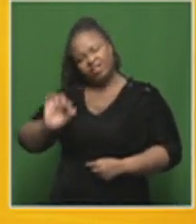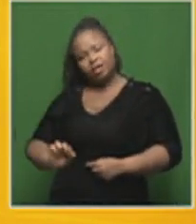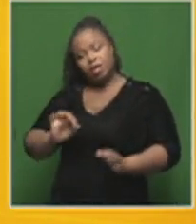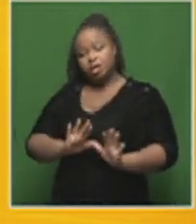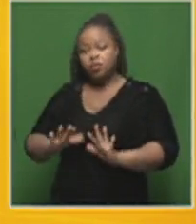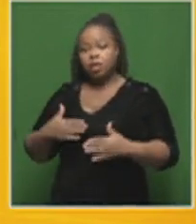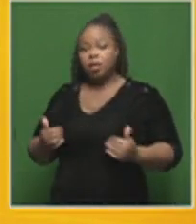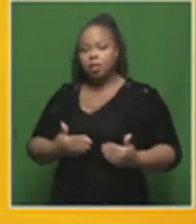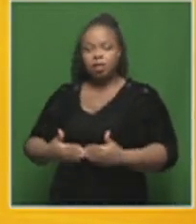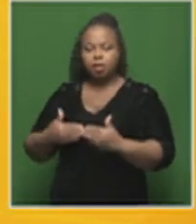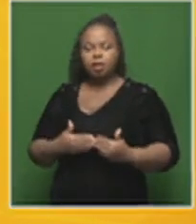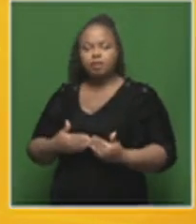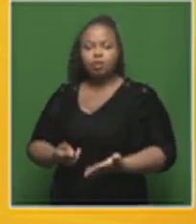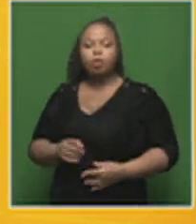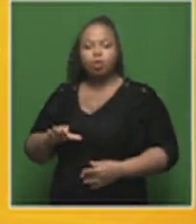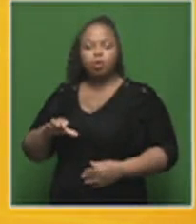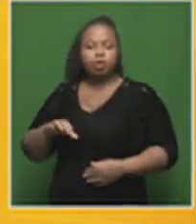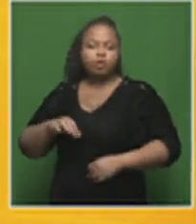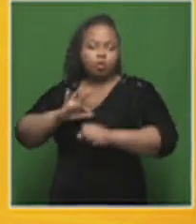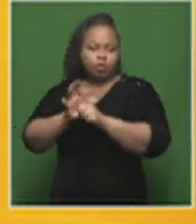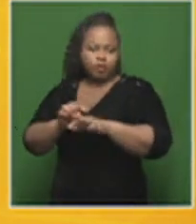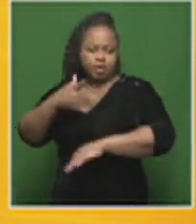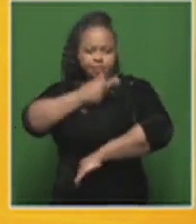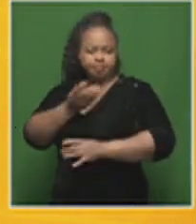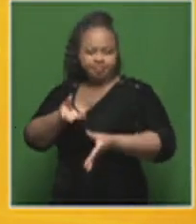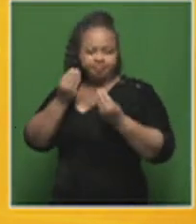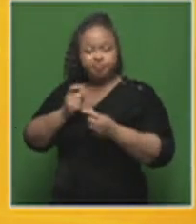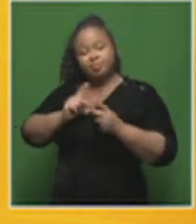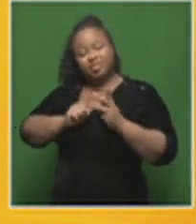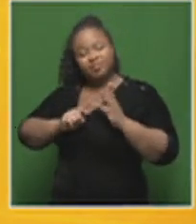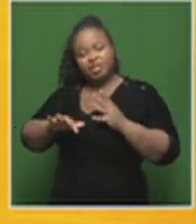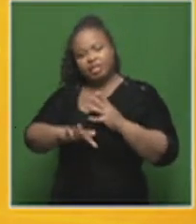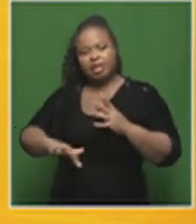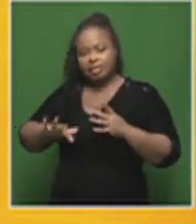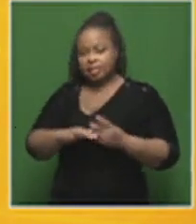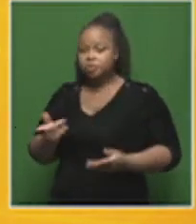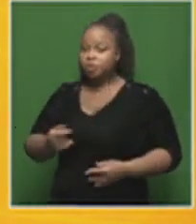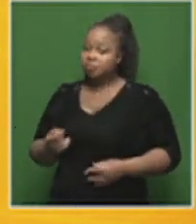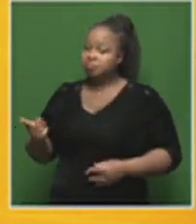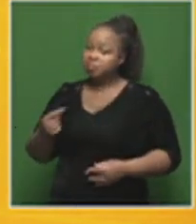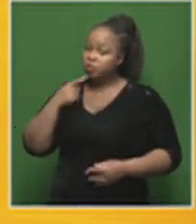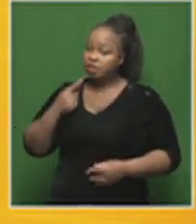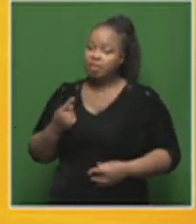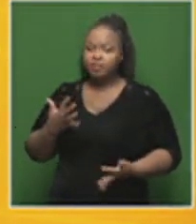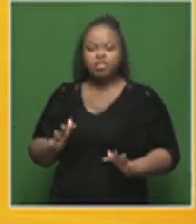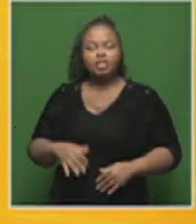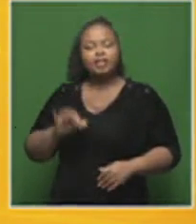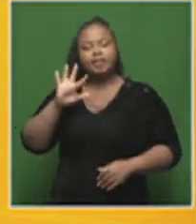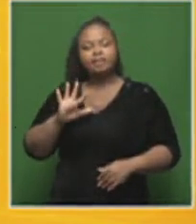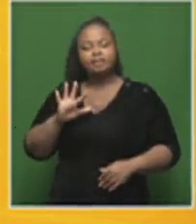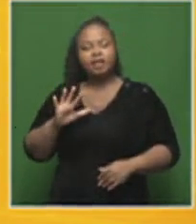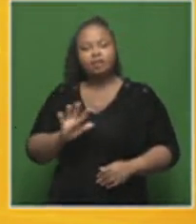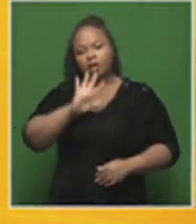continent's healthcare and the lack of the COVID-19 vaccine distribution in some areas. And as Dr. Atuhebwe said, 5